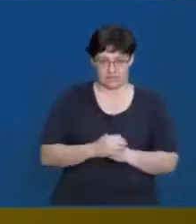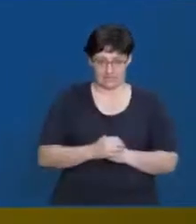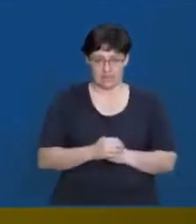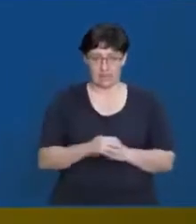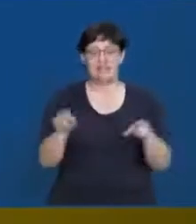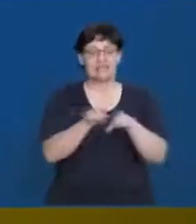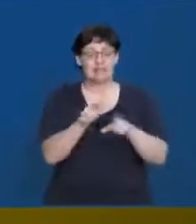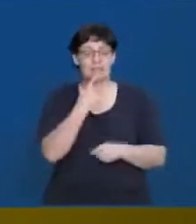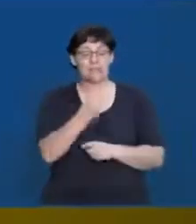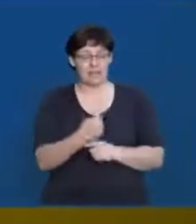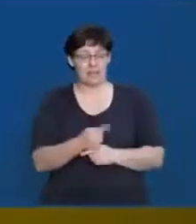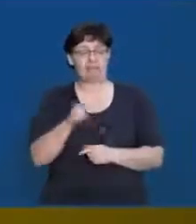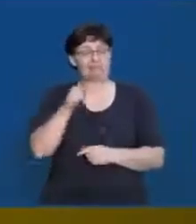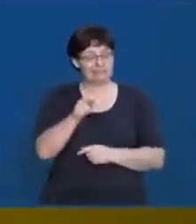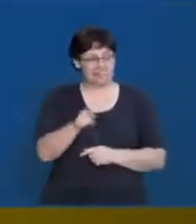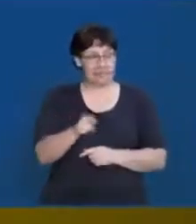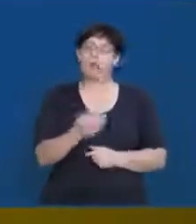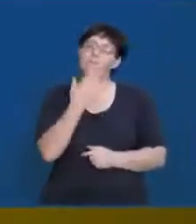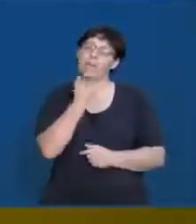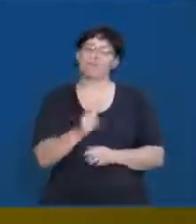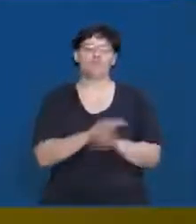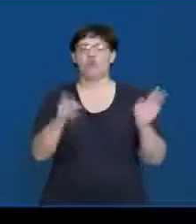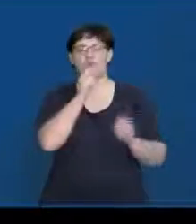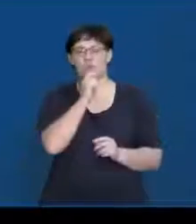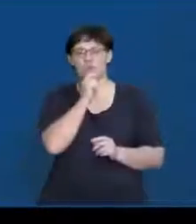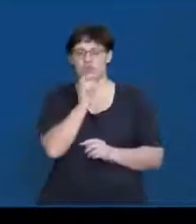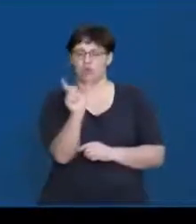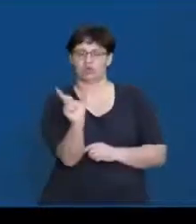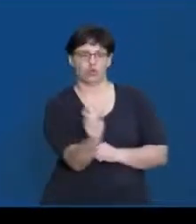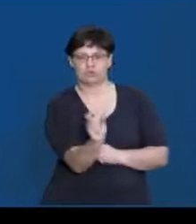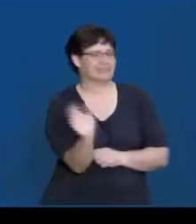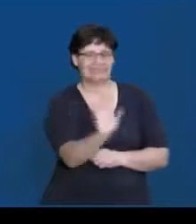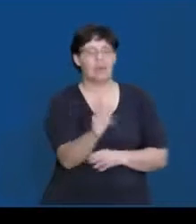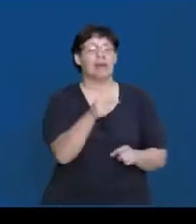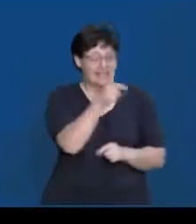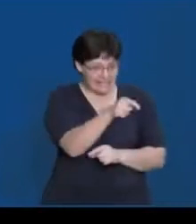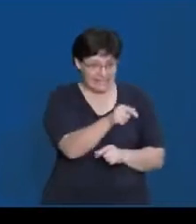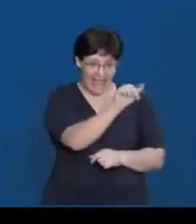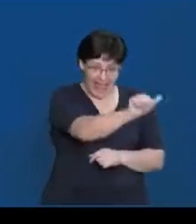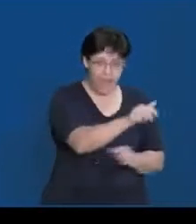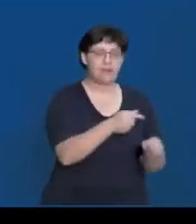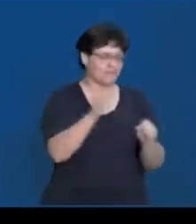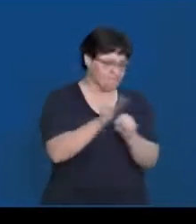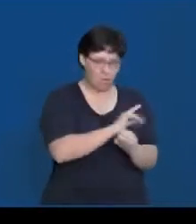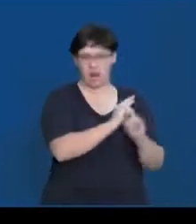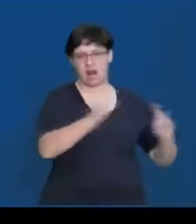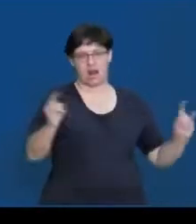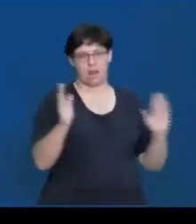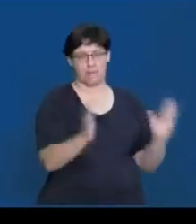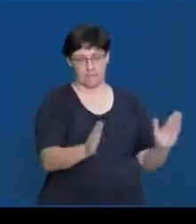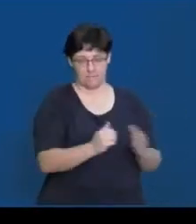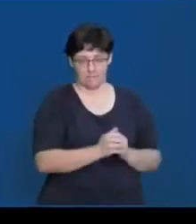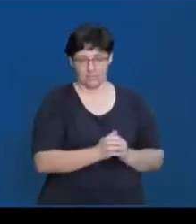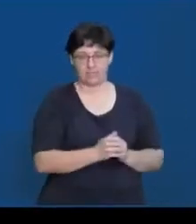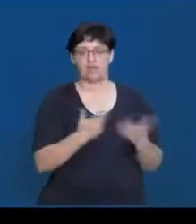As I've already said to you guys, in this section, please do not use abbreviations. Write words in full there.